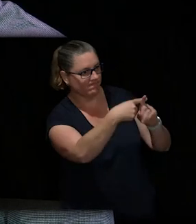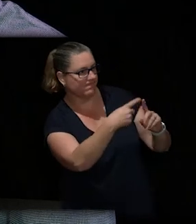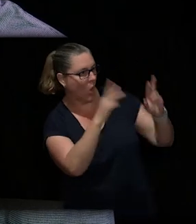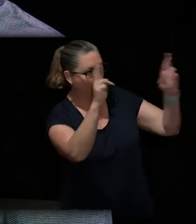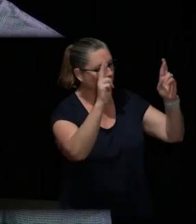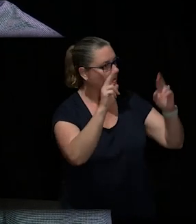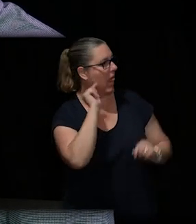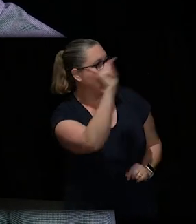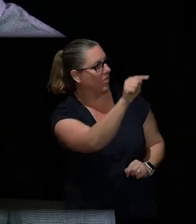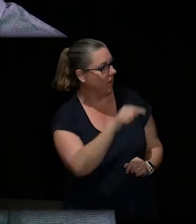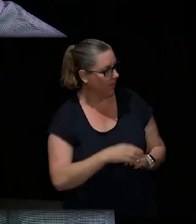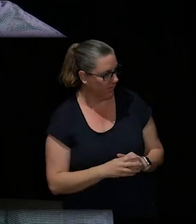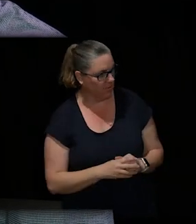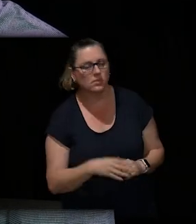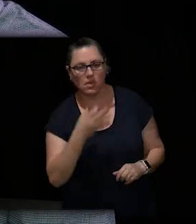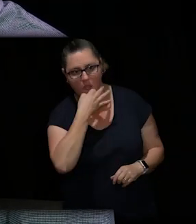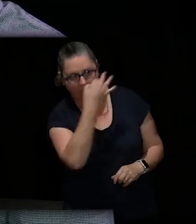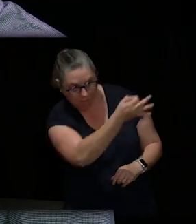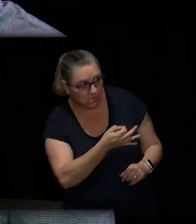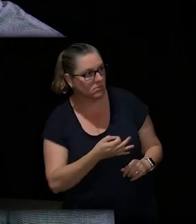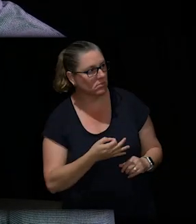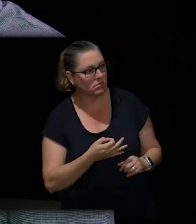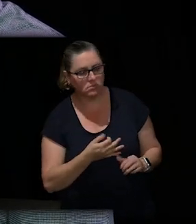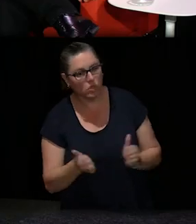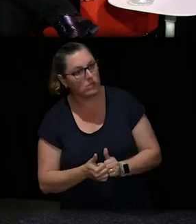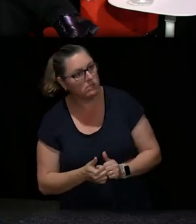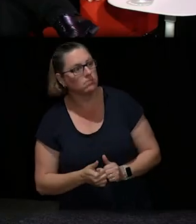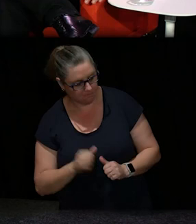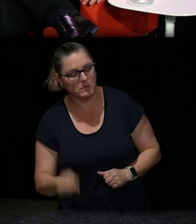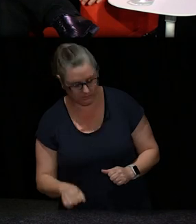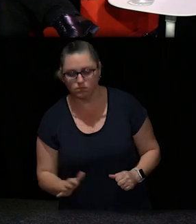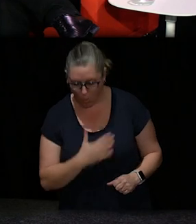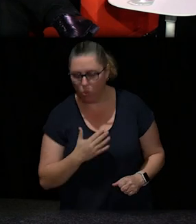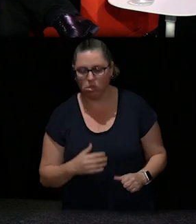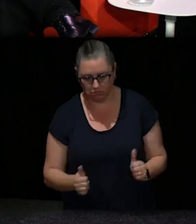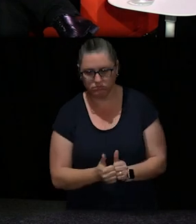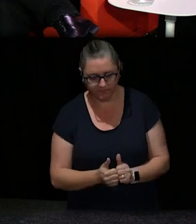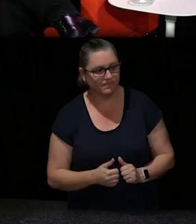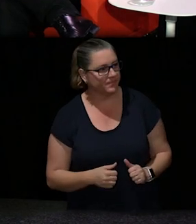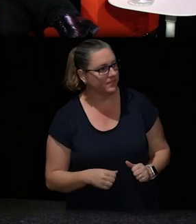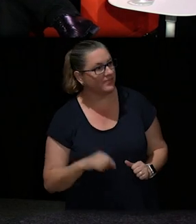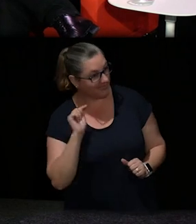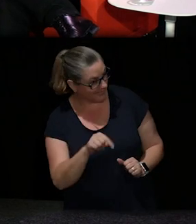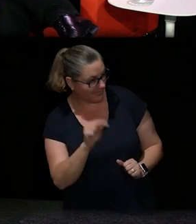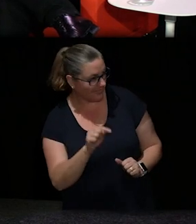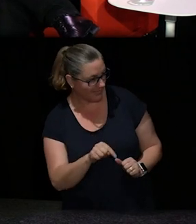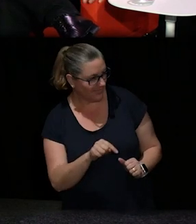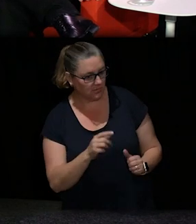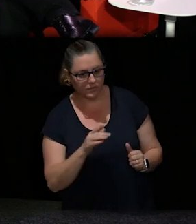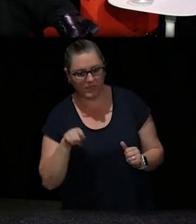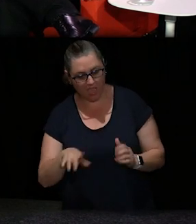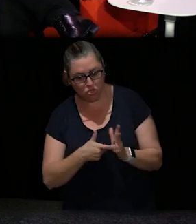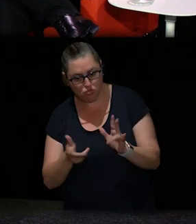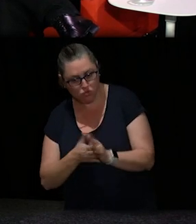And he asked if we agreed, and we all said yes, we did. And that's probably the room I was in and the moment I was in that